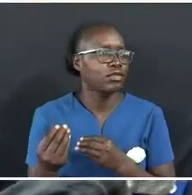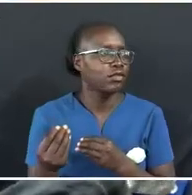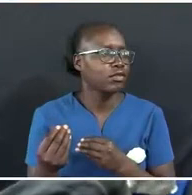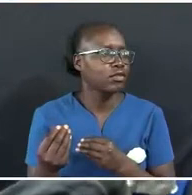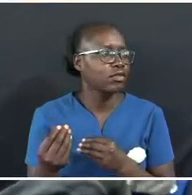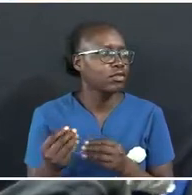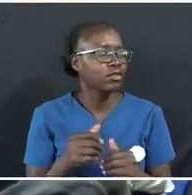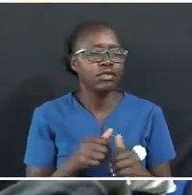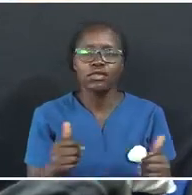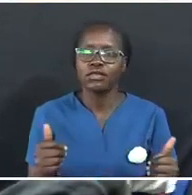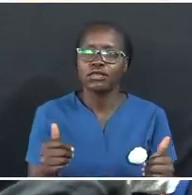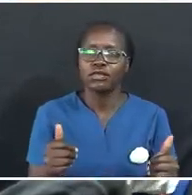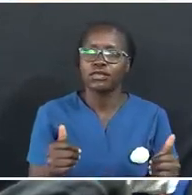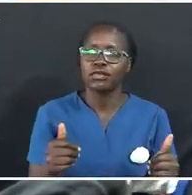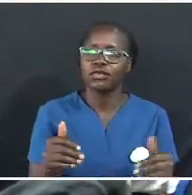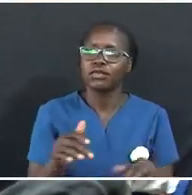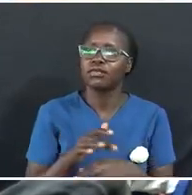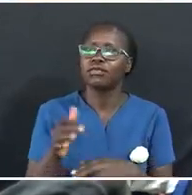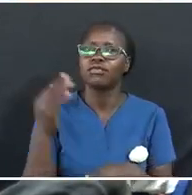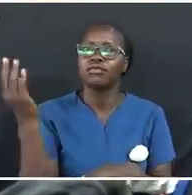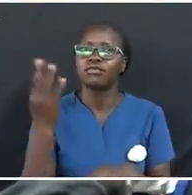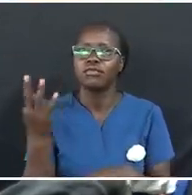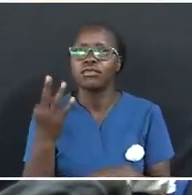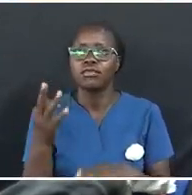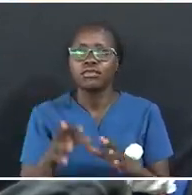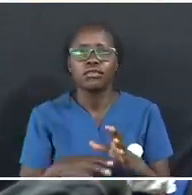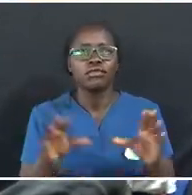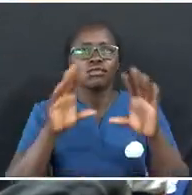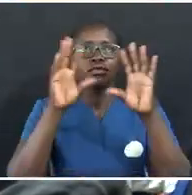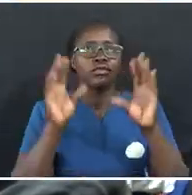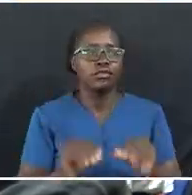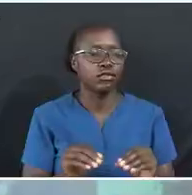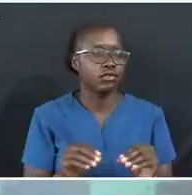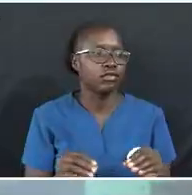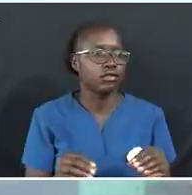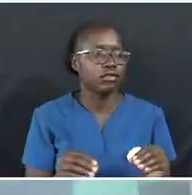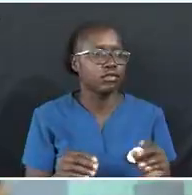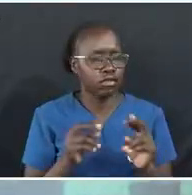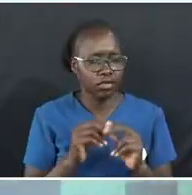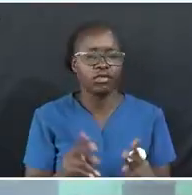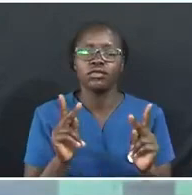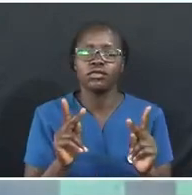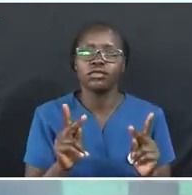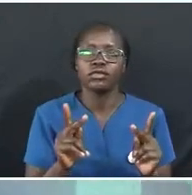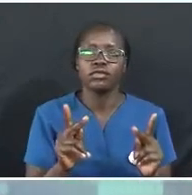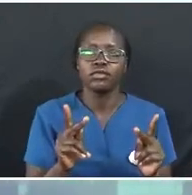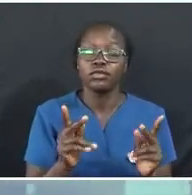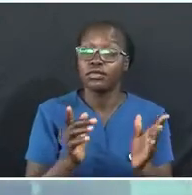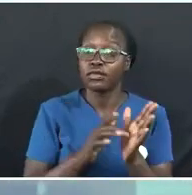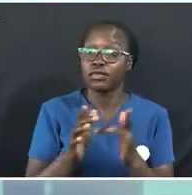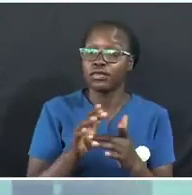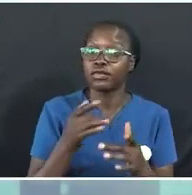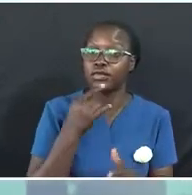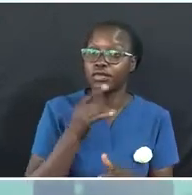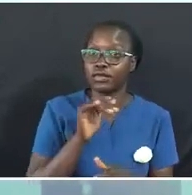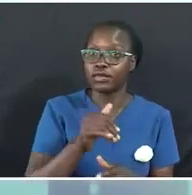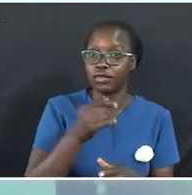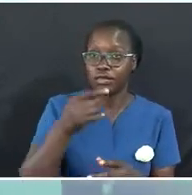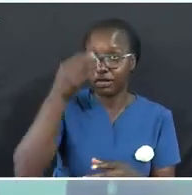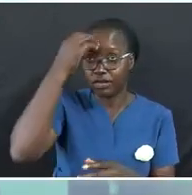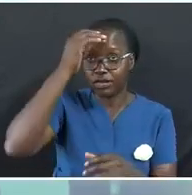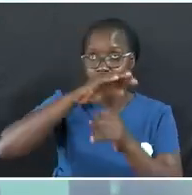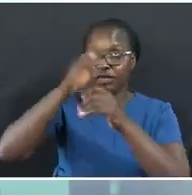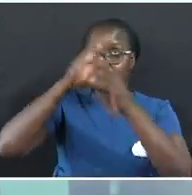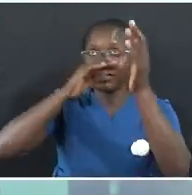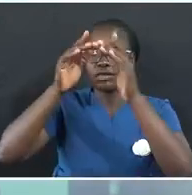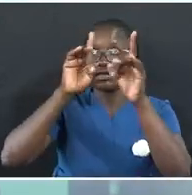All I say, they are going to preach. I come for a summary. All right. The Bible says, for the kingdom of